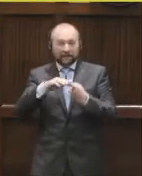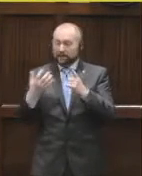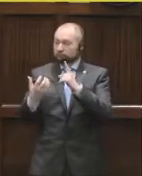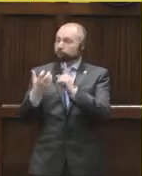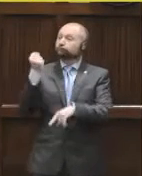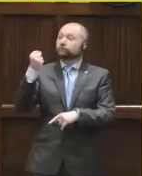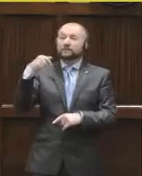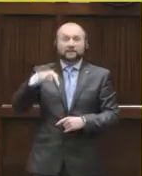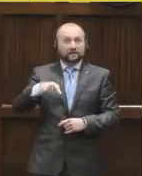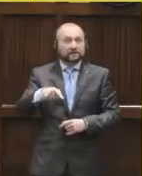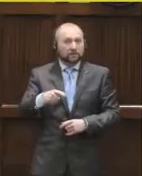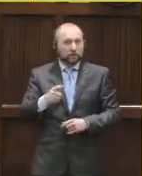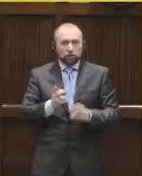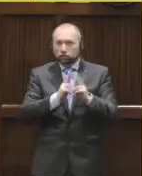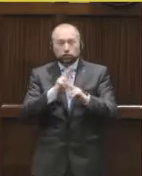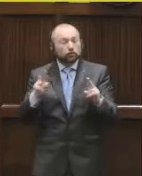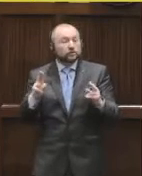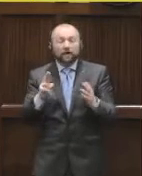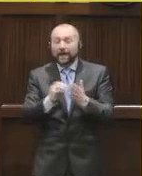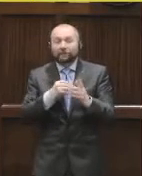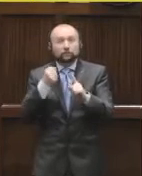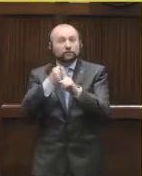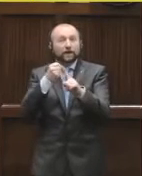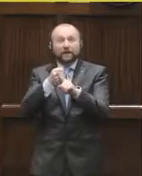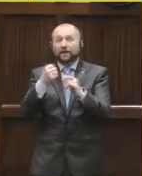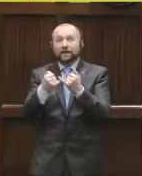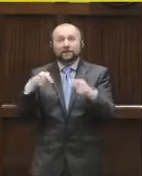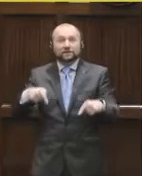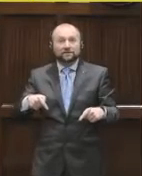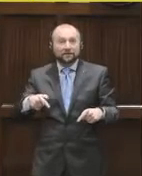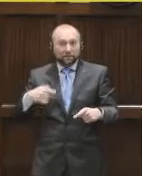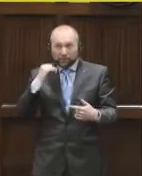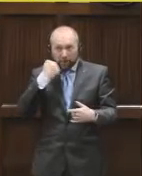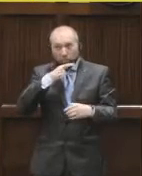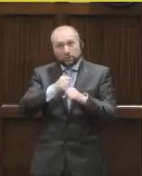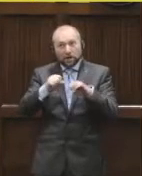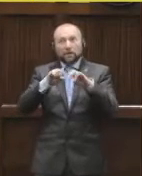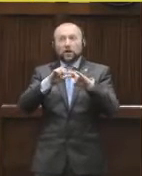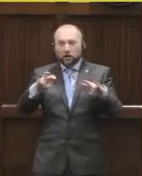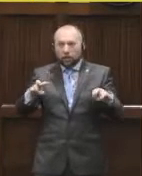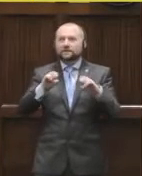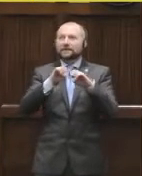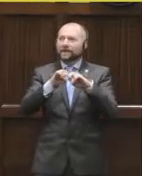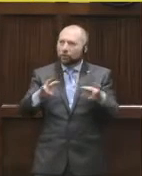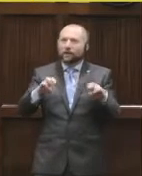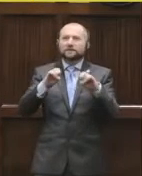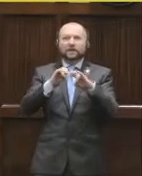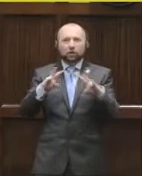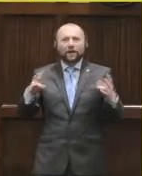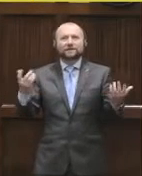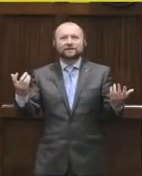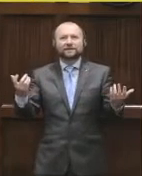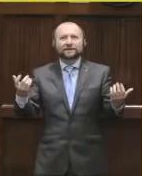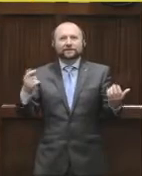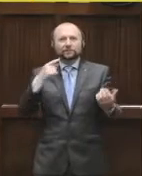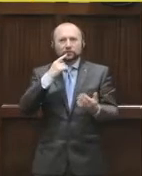stage, because you shouldn't have to fight for it. We talk about equality, and equality in a lot of areas is neglected,